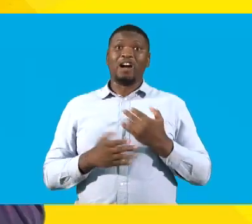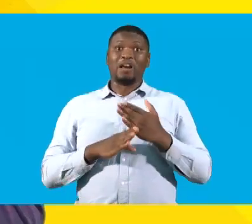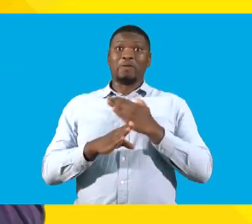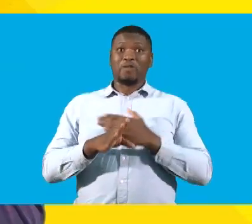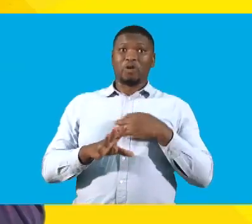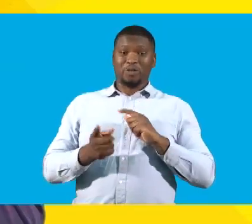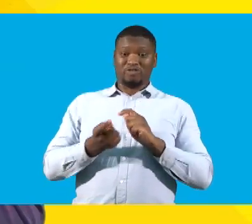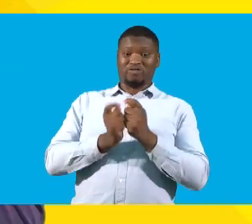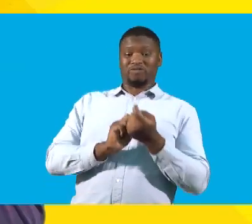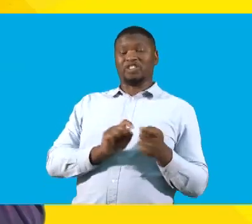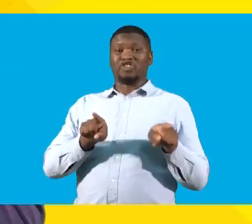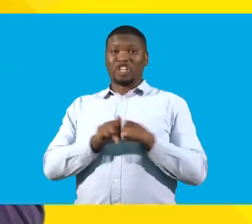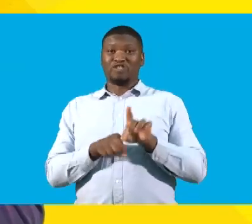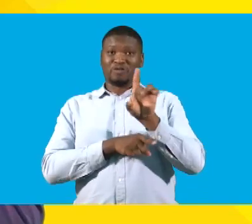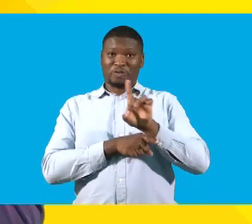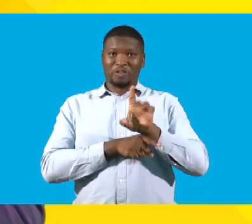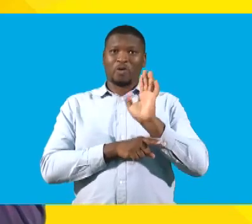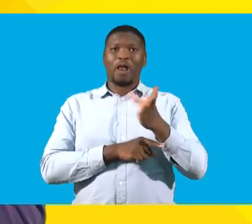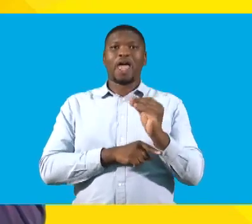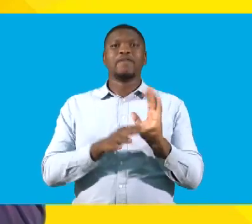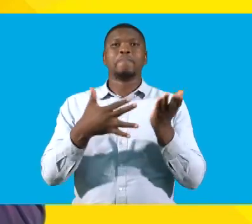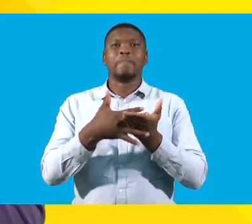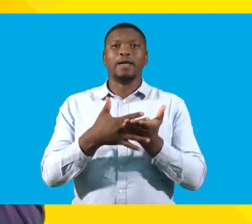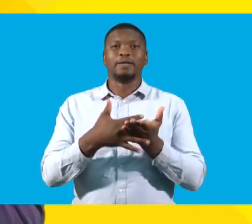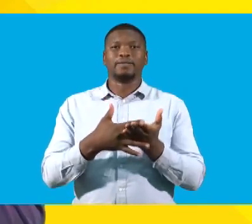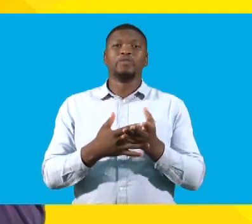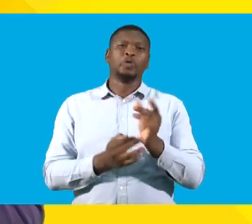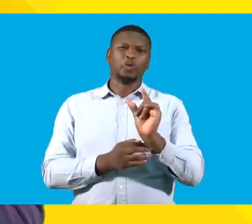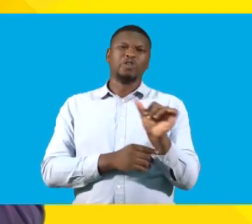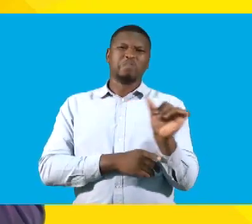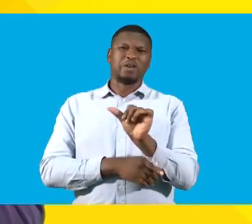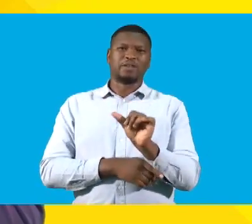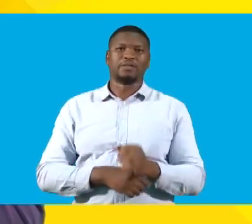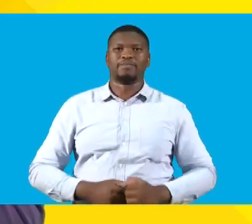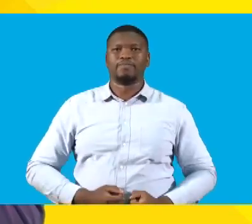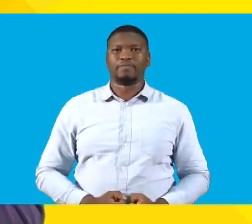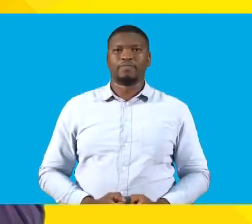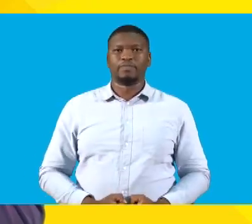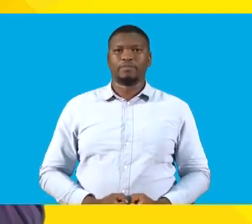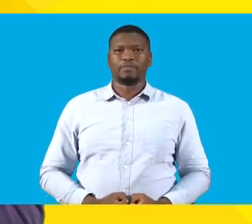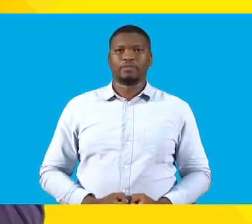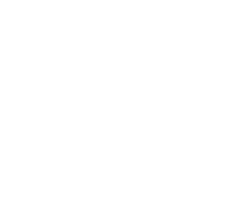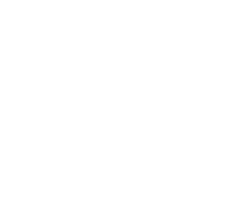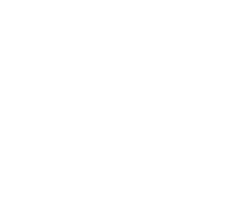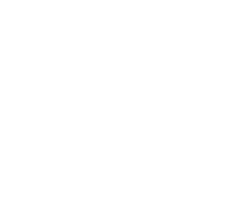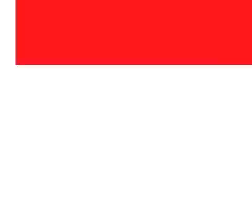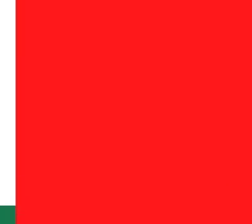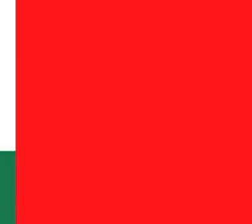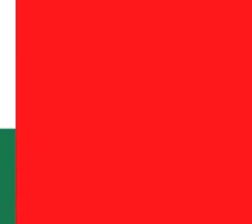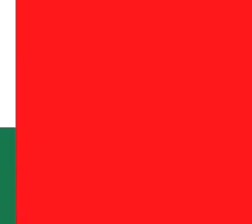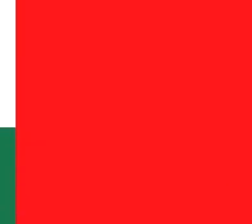we start looking like tired portraits like Dorian Gray, let's quickly take a commercial break. We'll be back.